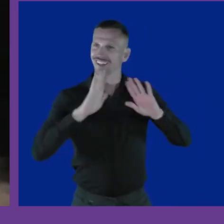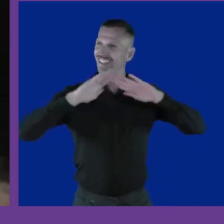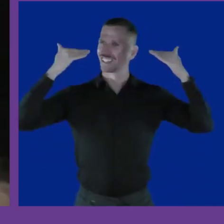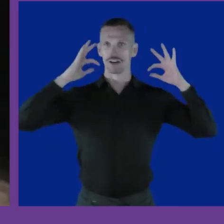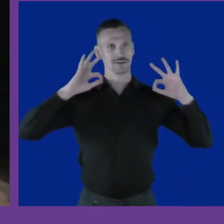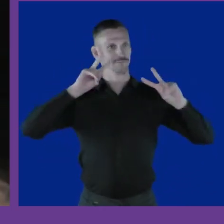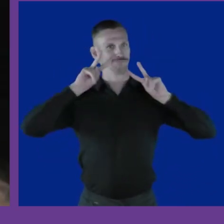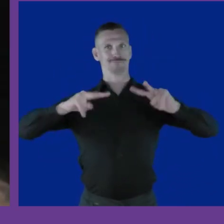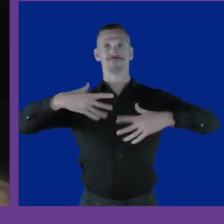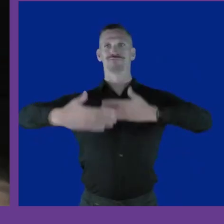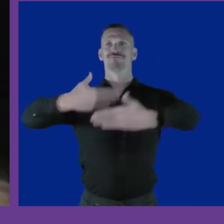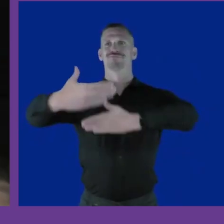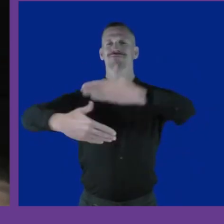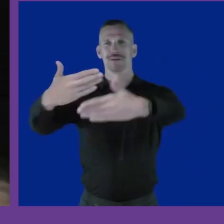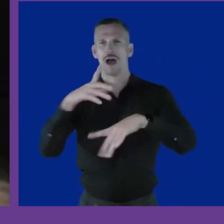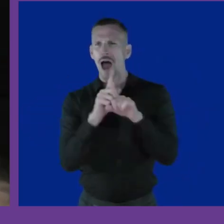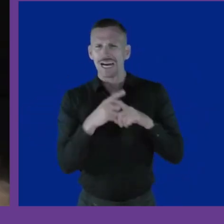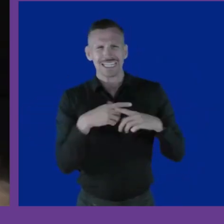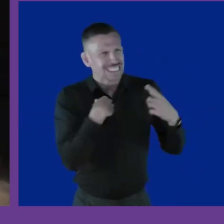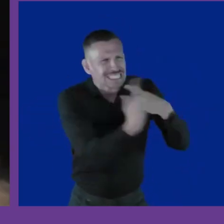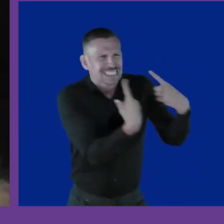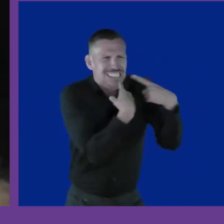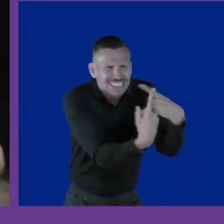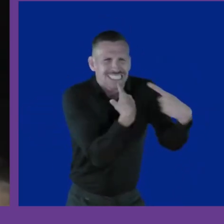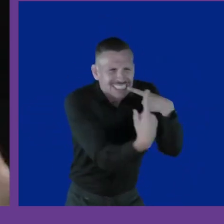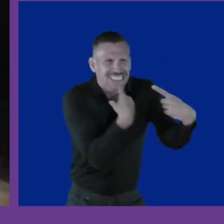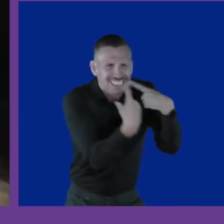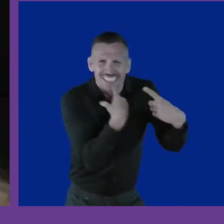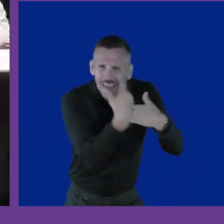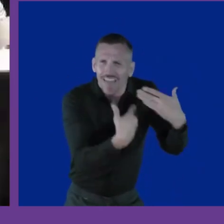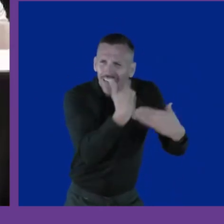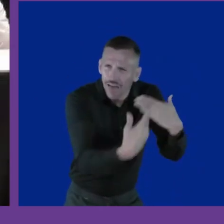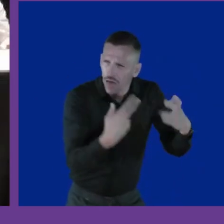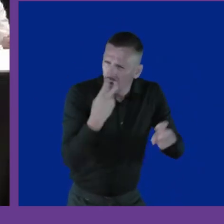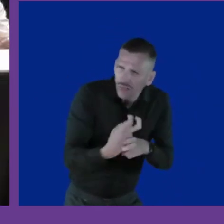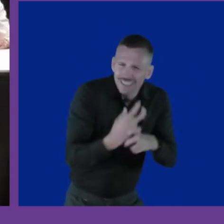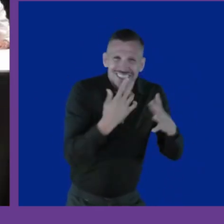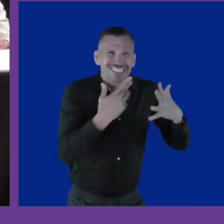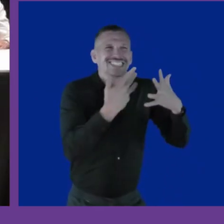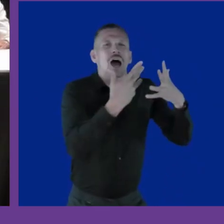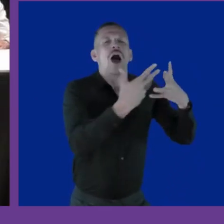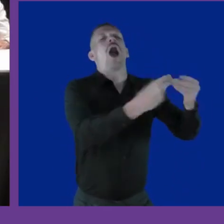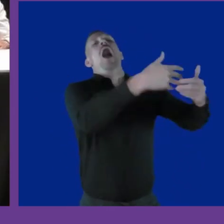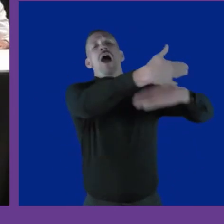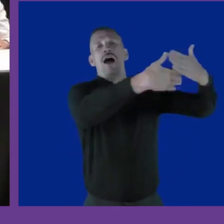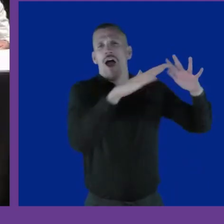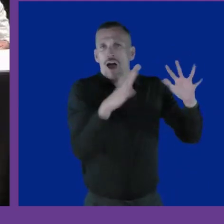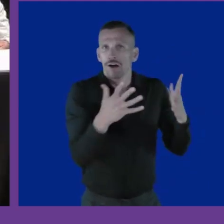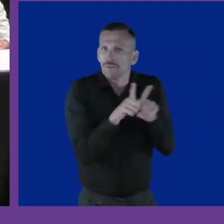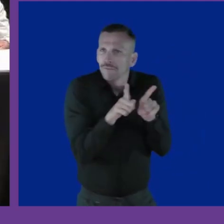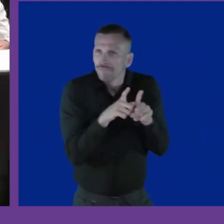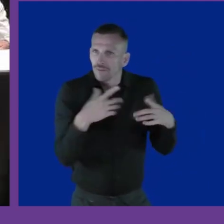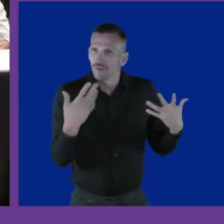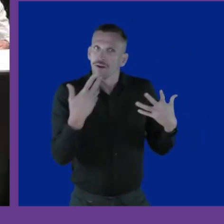solutions, or is that something where you feel you really need to have a hard way to convince everyone to get that step?